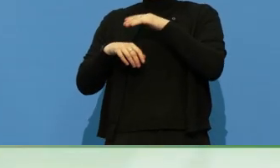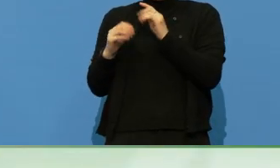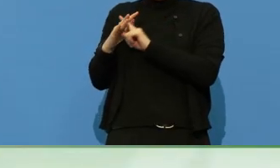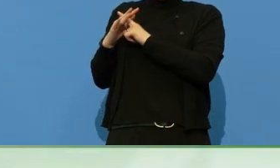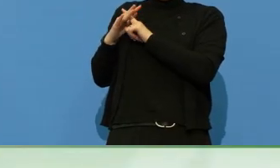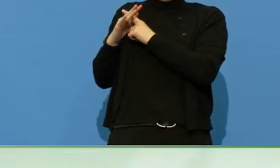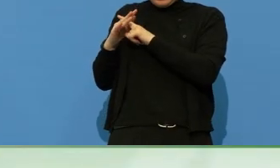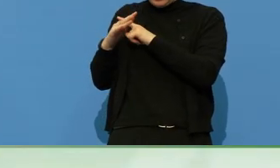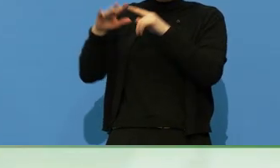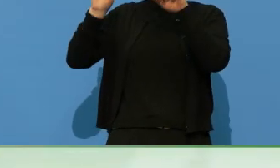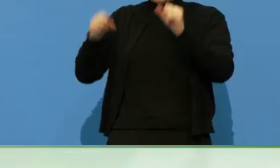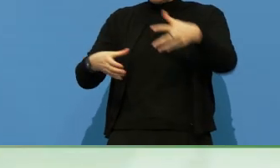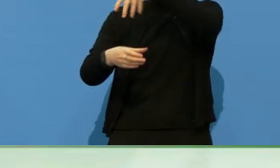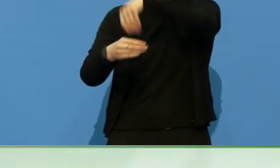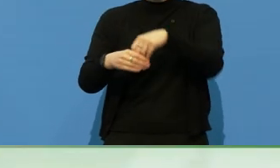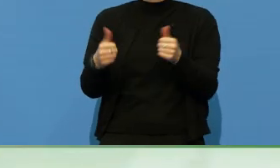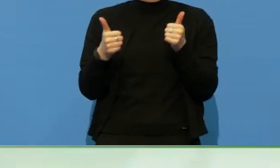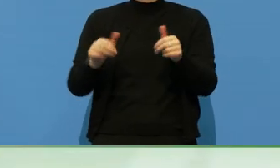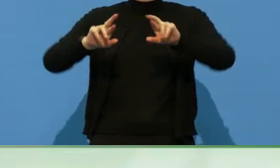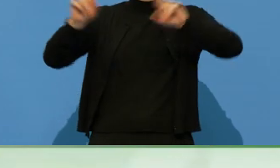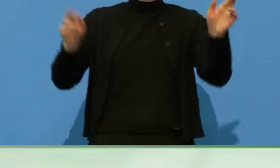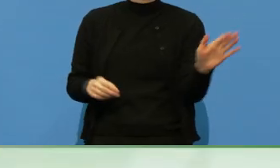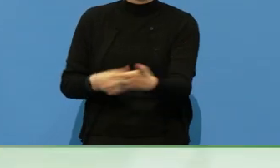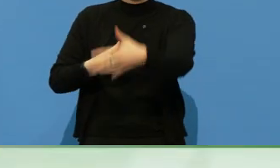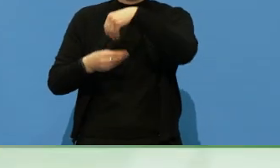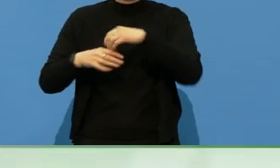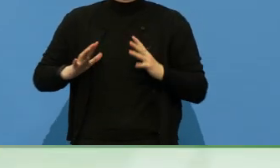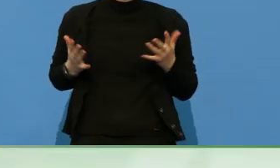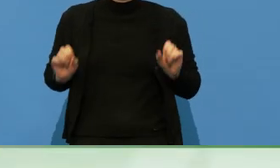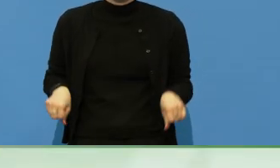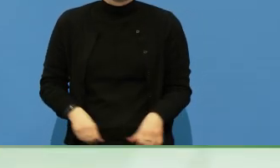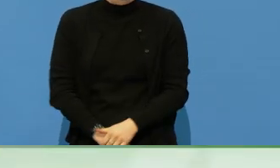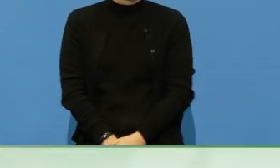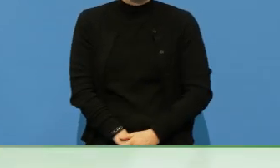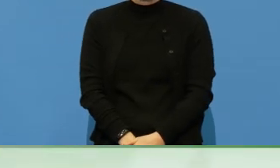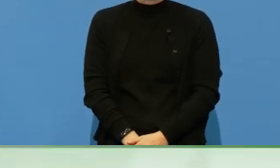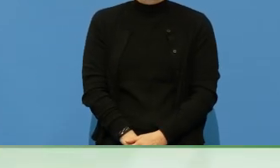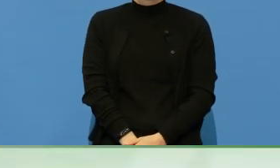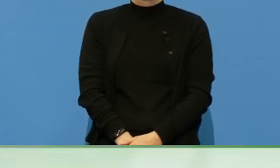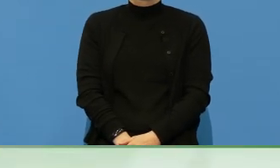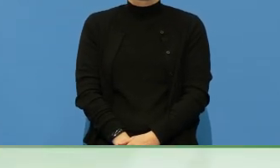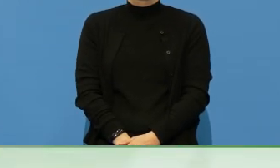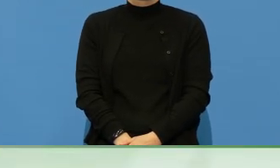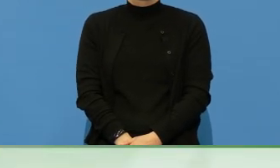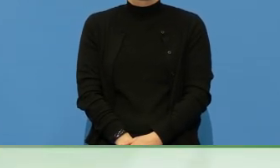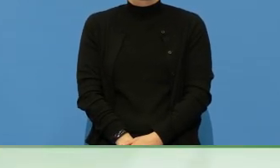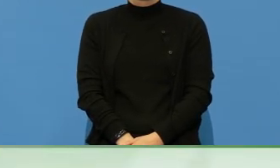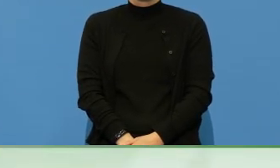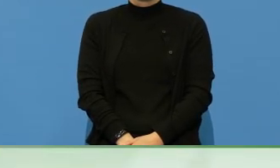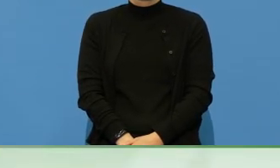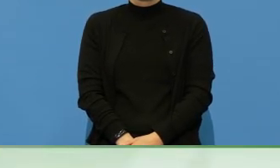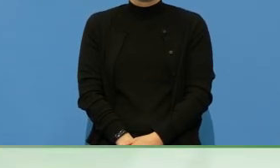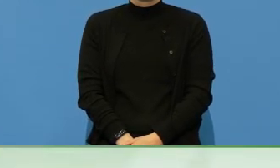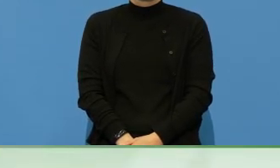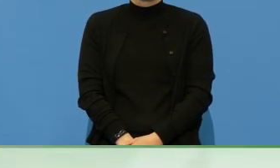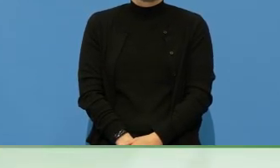centers, we can implement all the solutions at the very beginning, but we just have to speak with the architects with